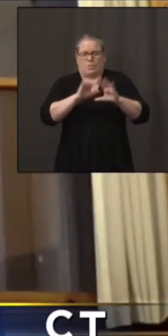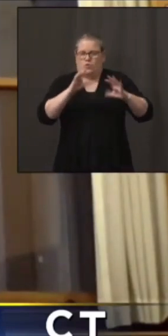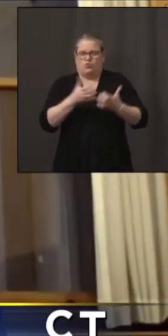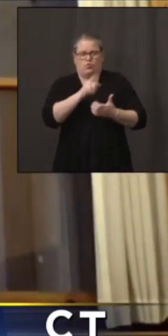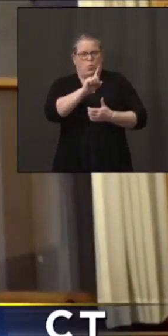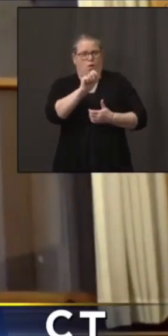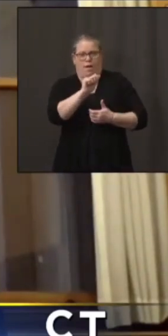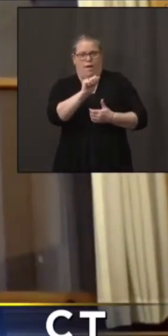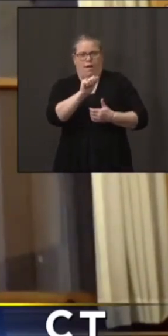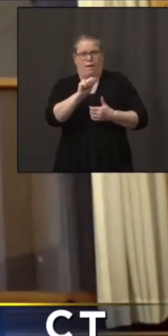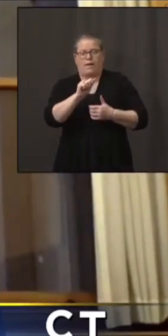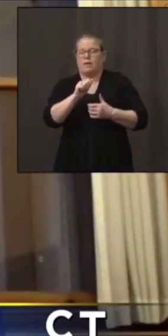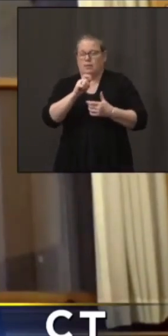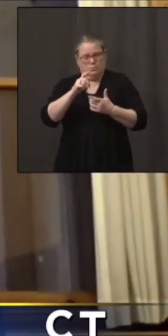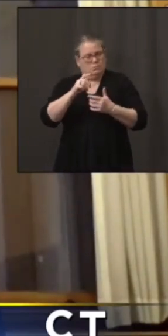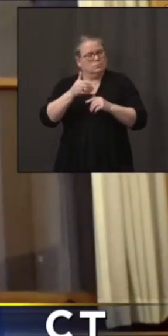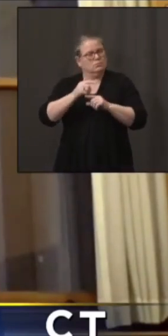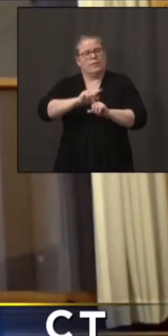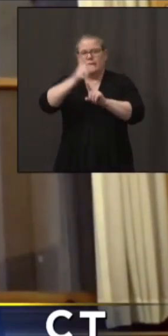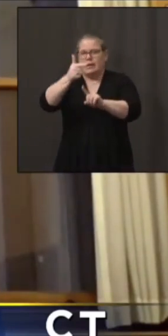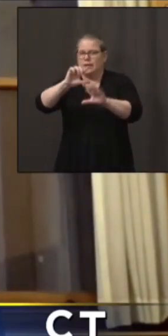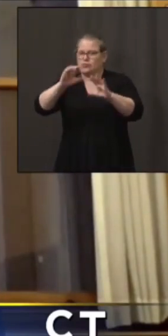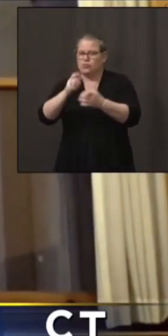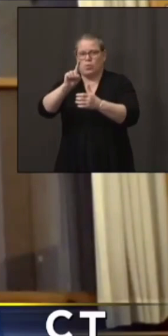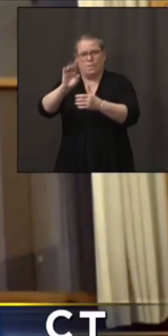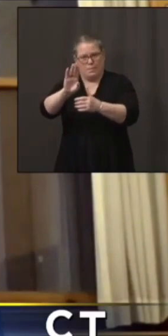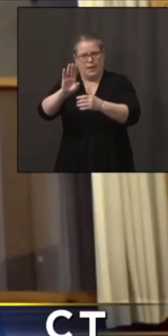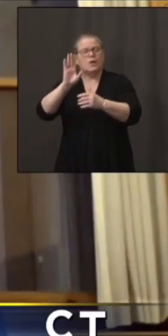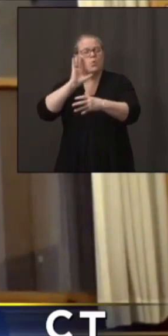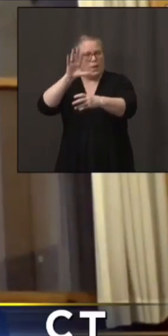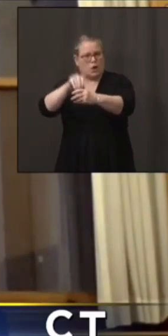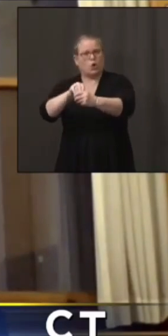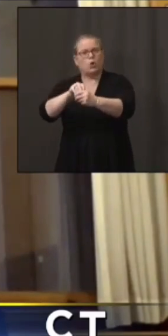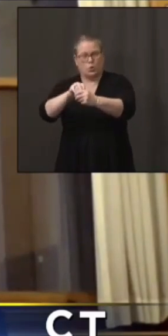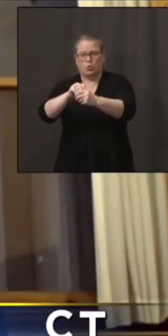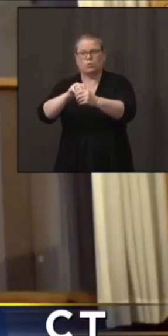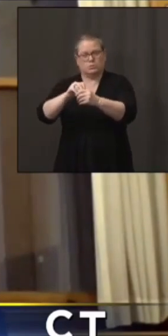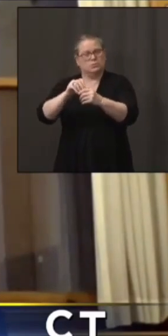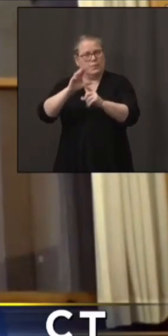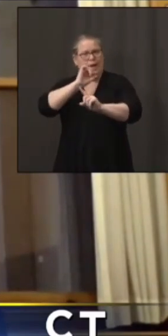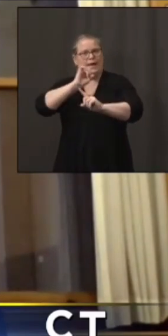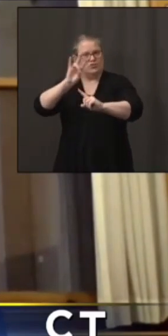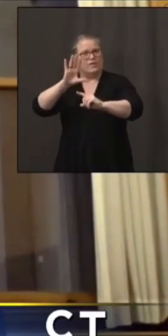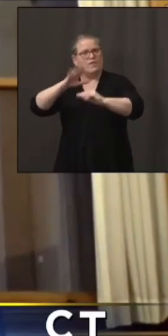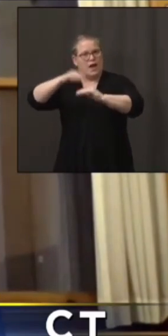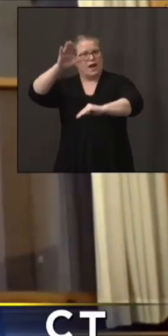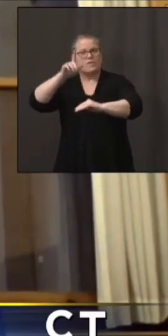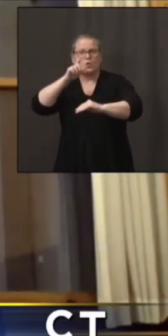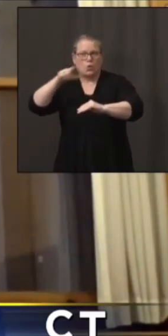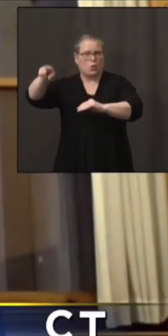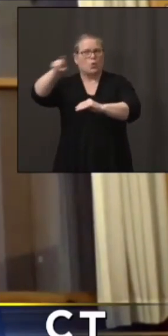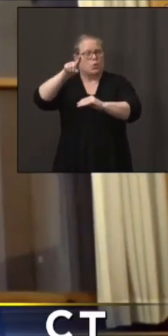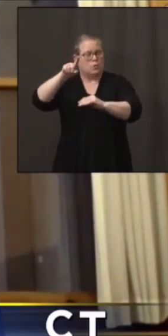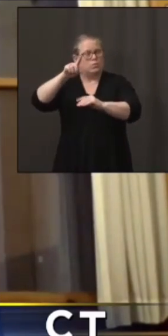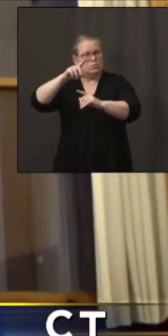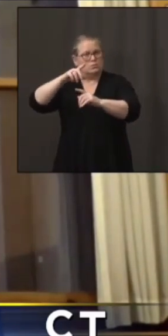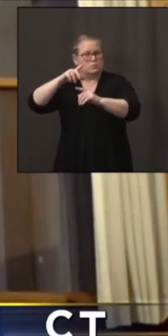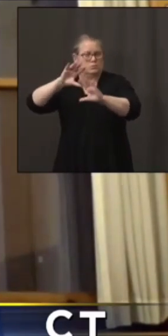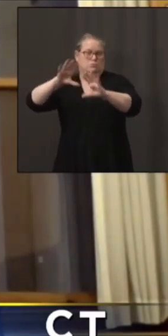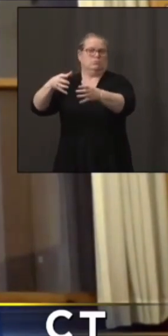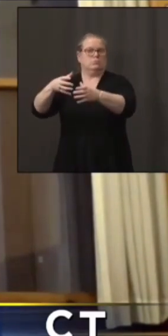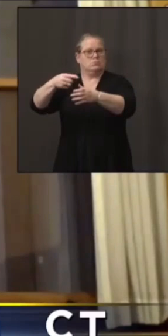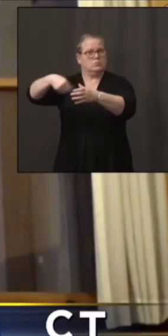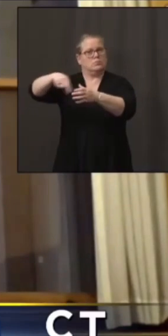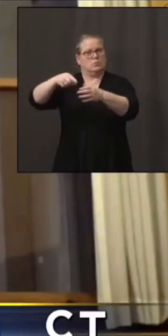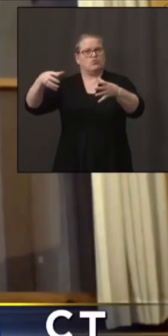with the other prioritized populations, which include congregate settings. In fact, the state has contracted with Griffin Hospital and Pat and his team to do a